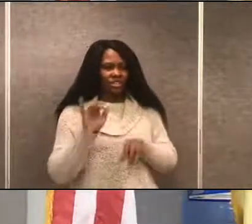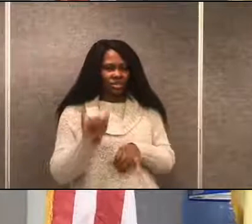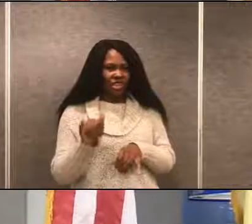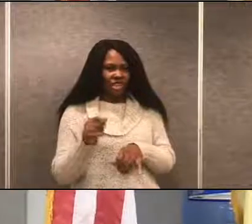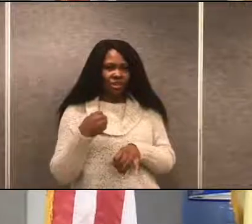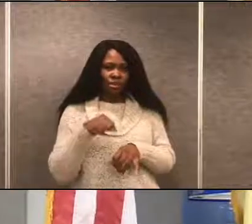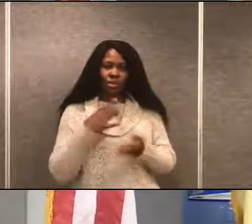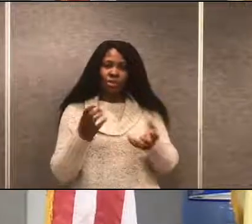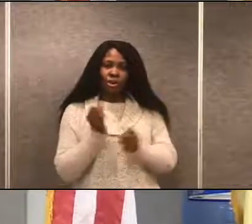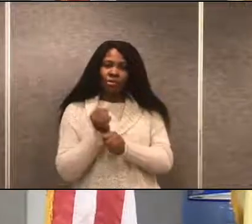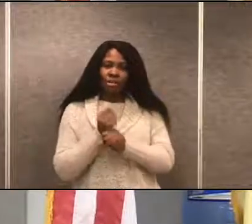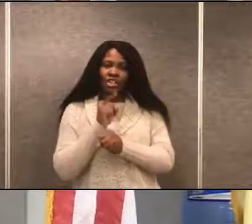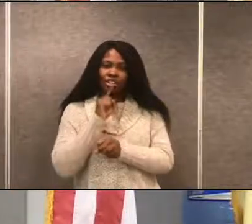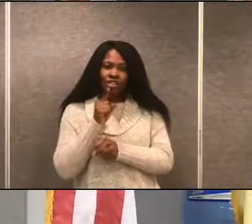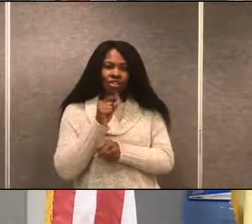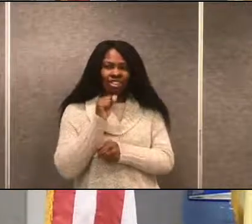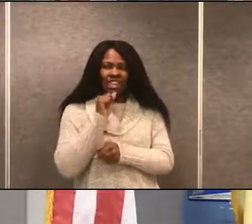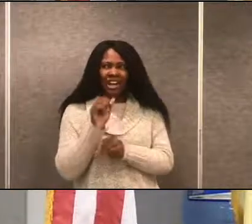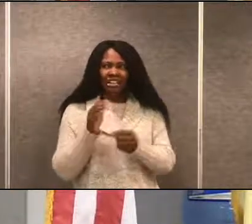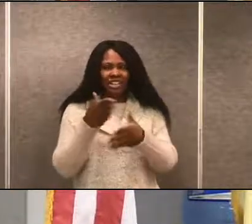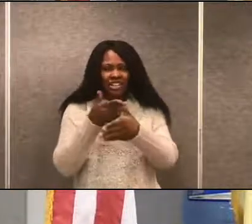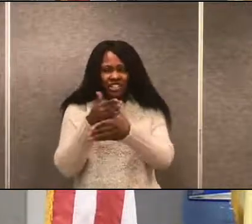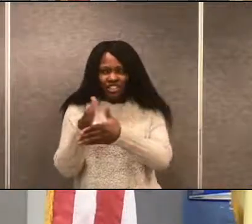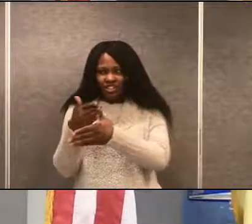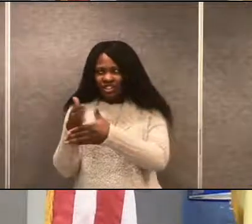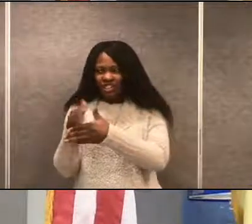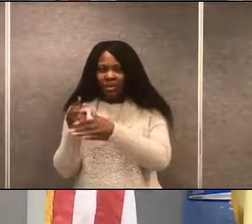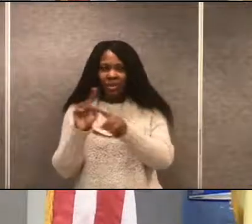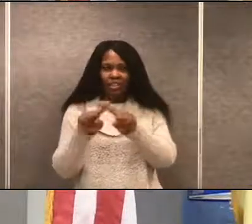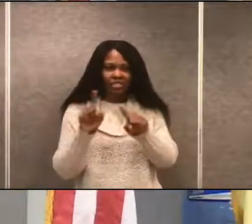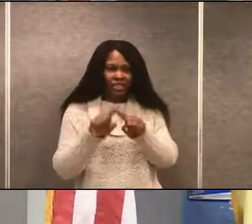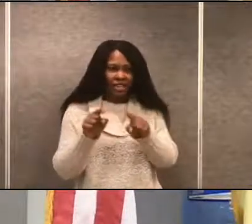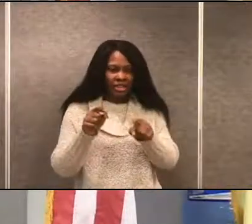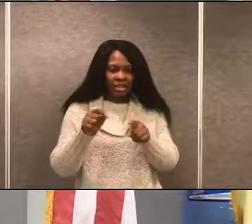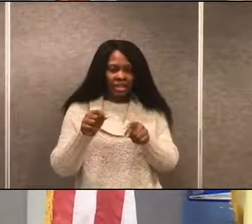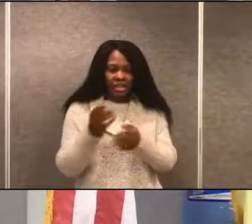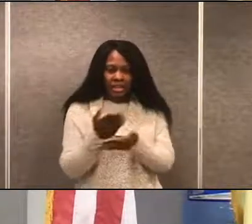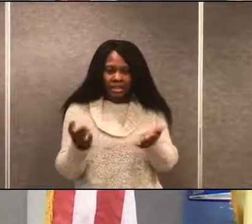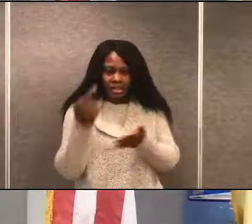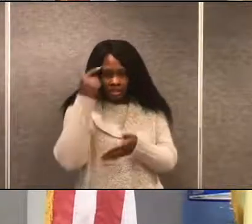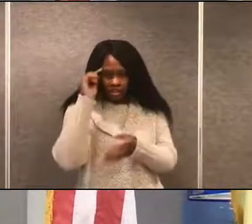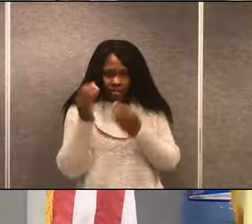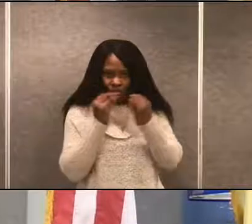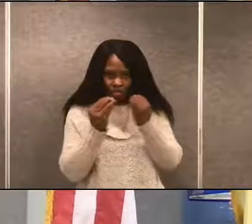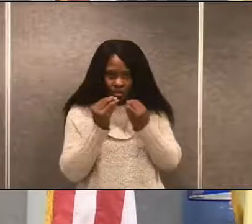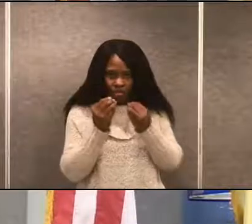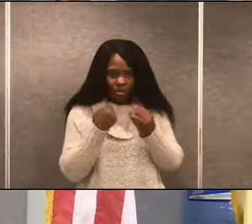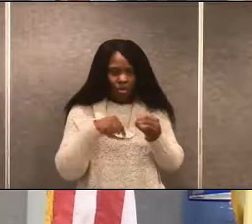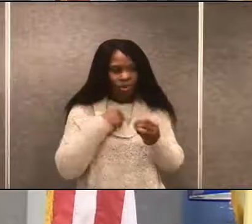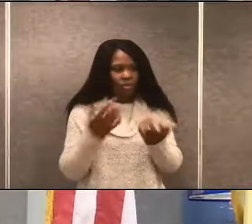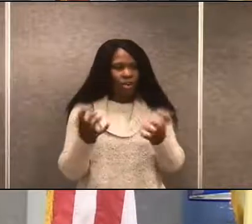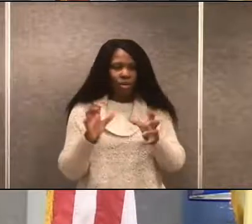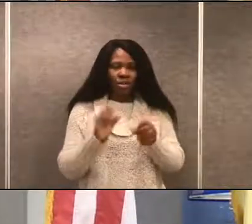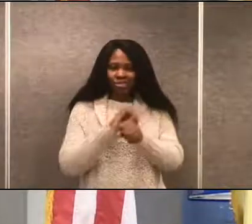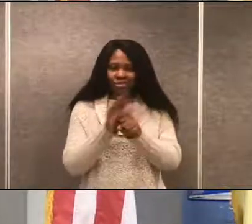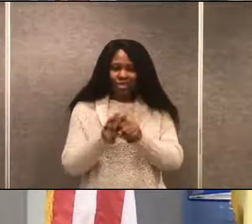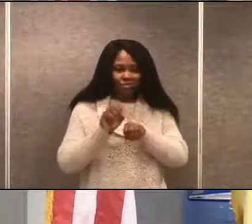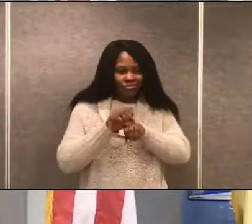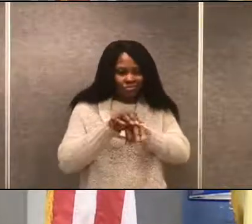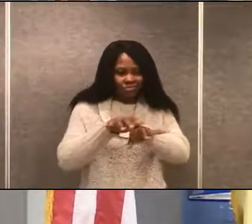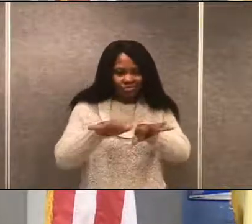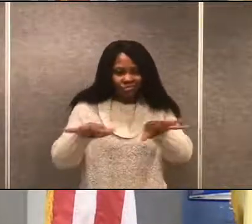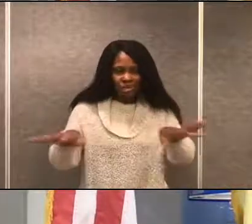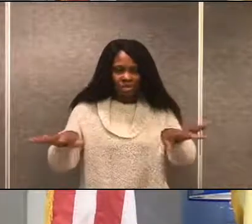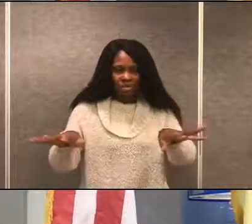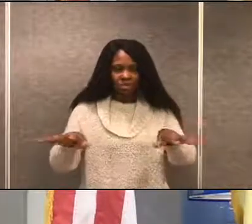of utensils, and you limit the opportunity for the virus to spread from one individual to the next. And then again, we know